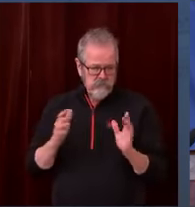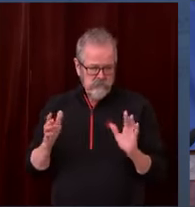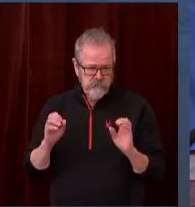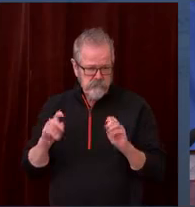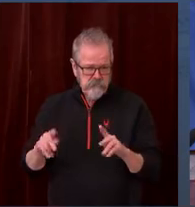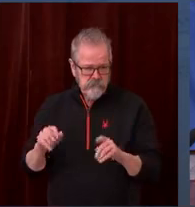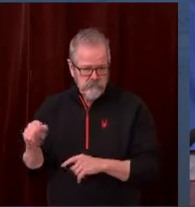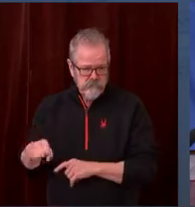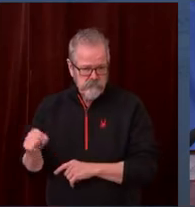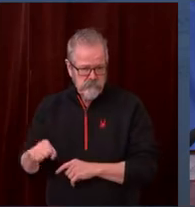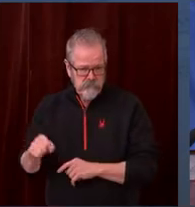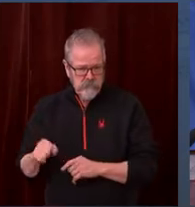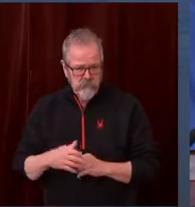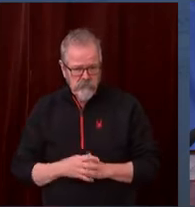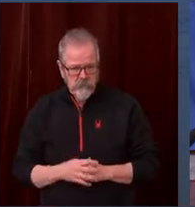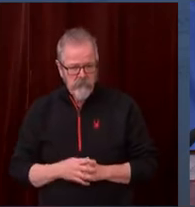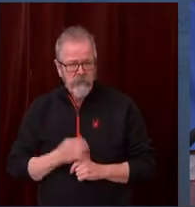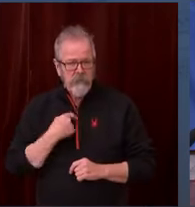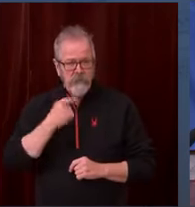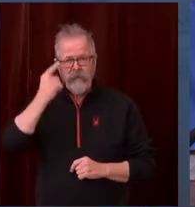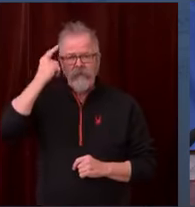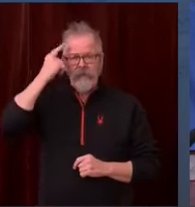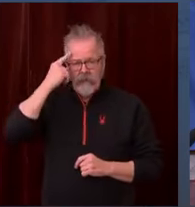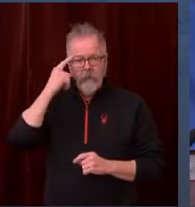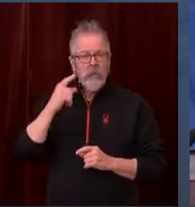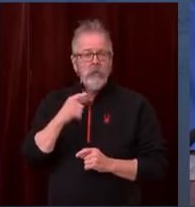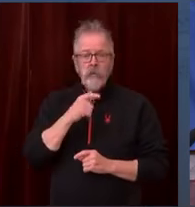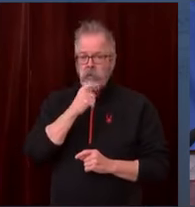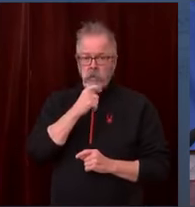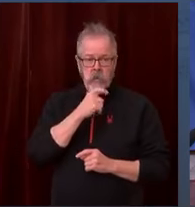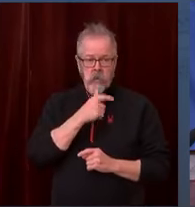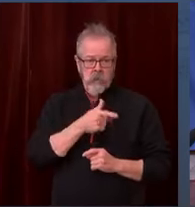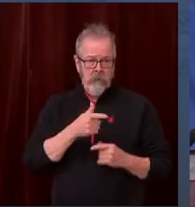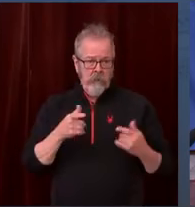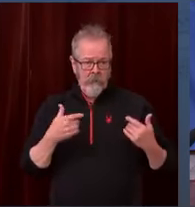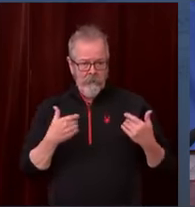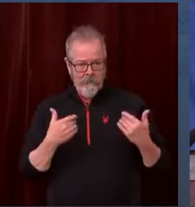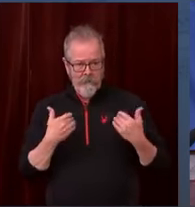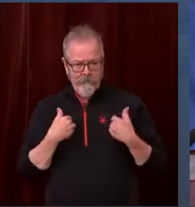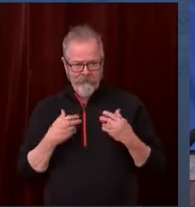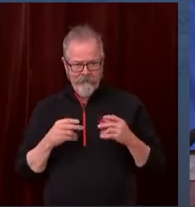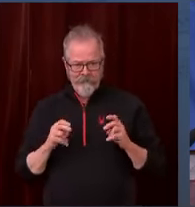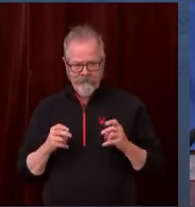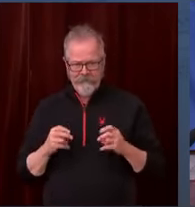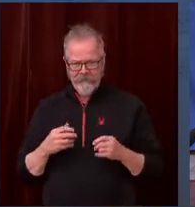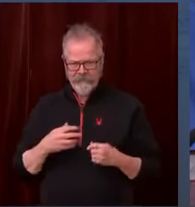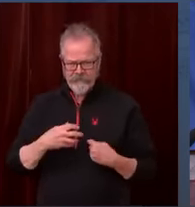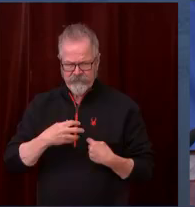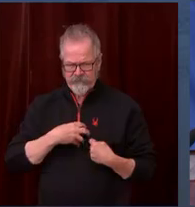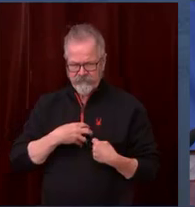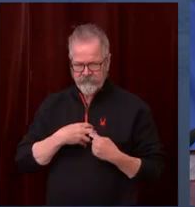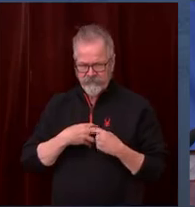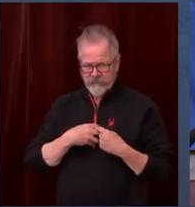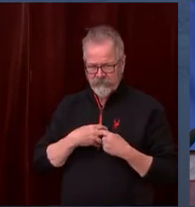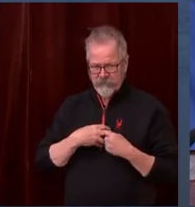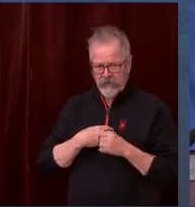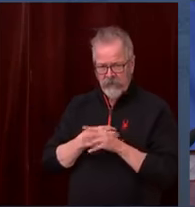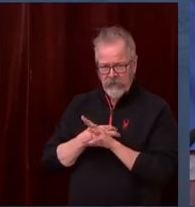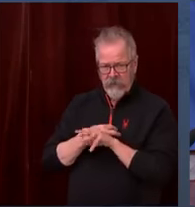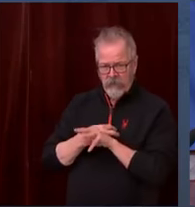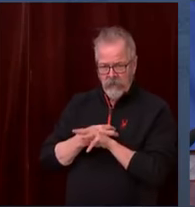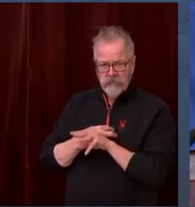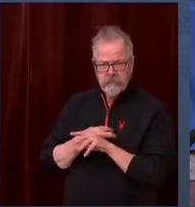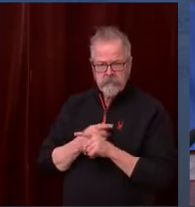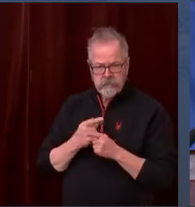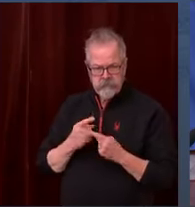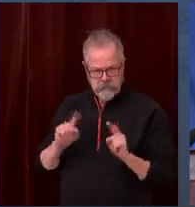the departments that have used this system. I was pleased to see in Tacoma that they're being added.